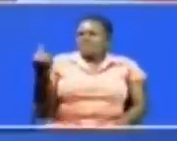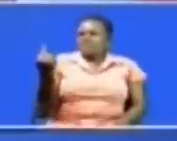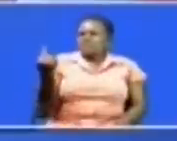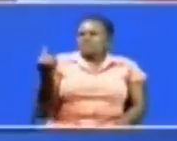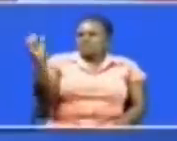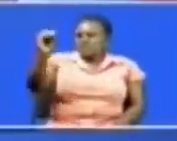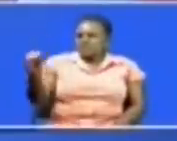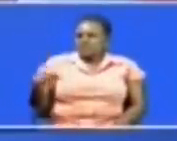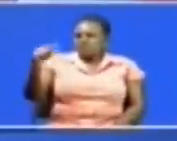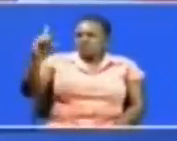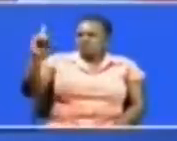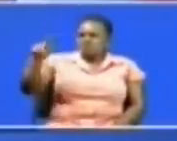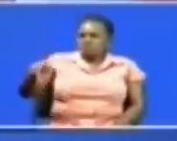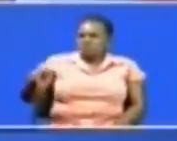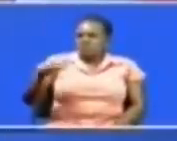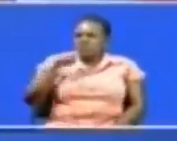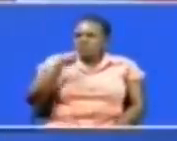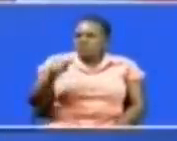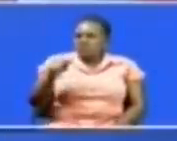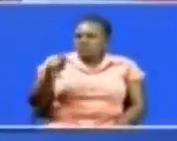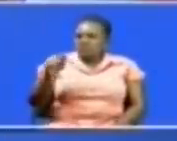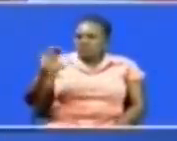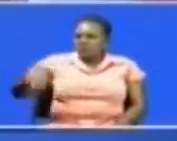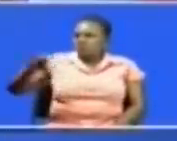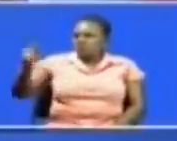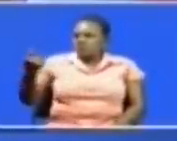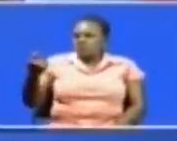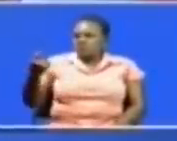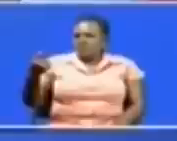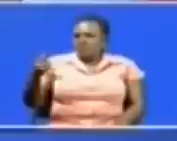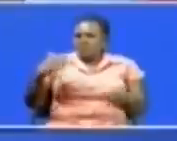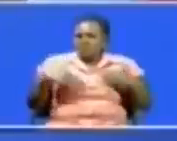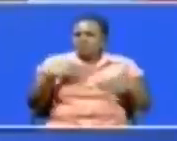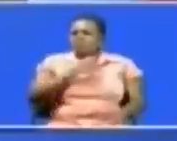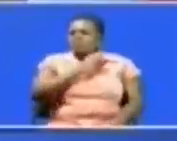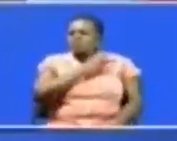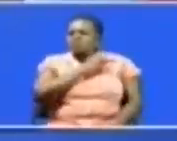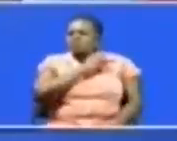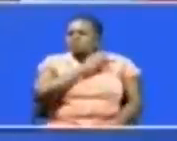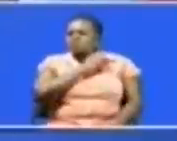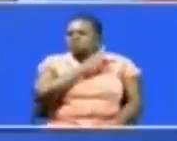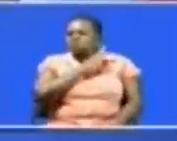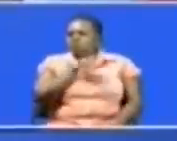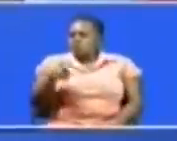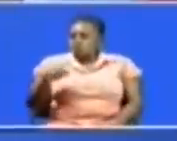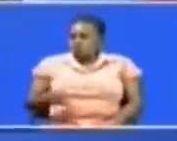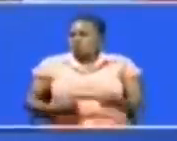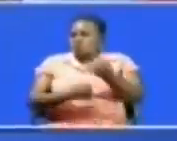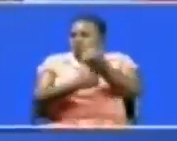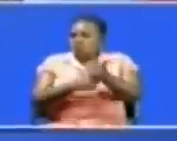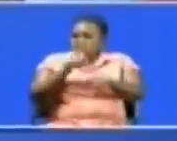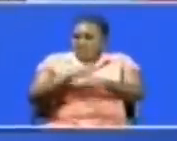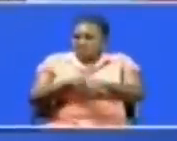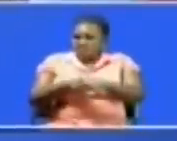GDP, that's Mount Kenya region alone. Of course, that has been contested and unproven largely. But do you agree then when they